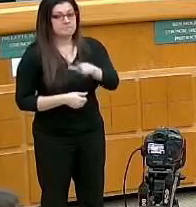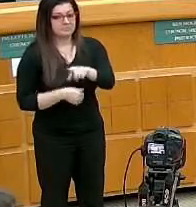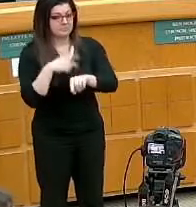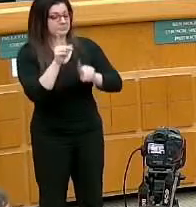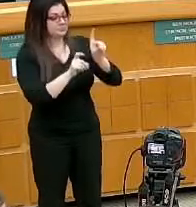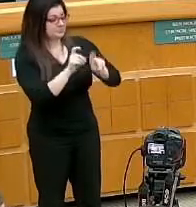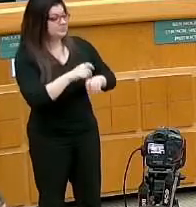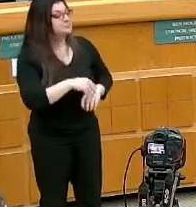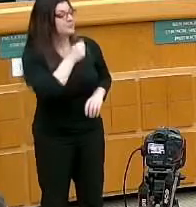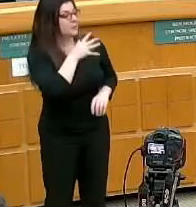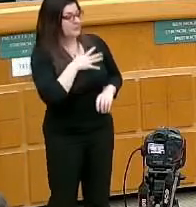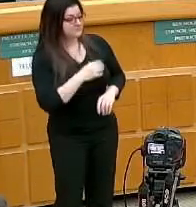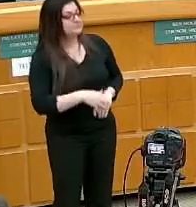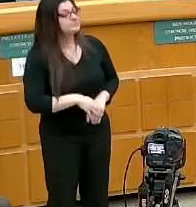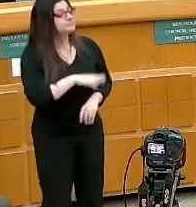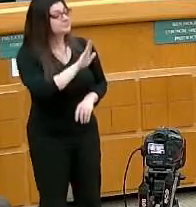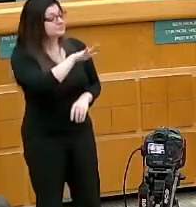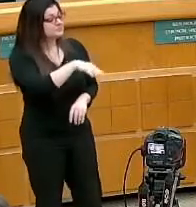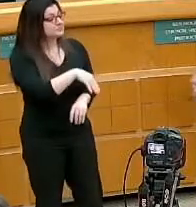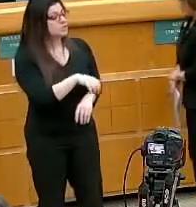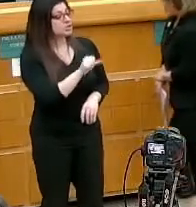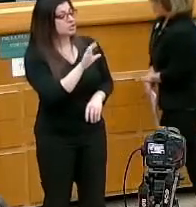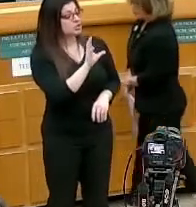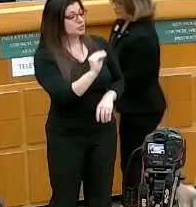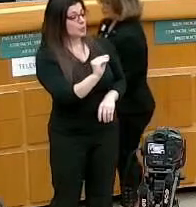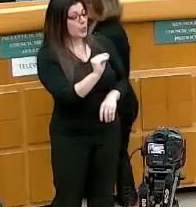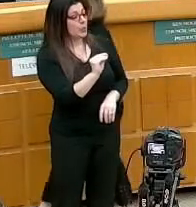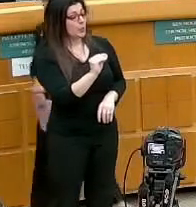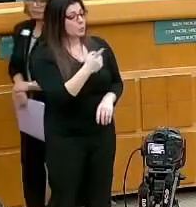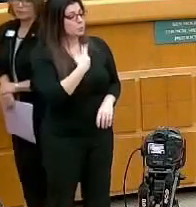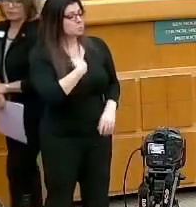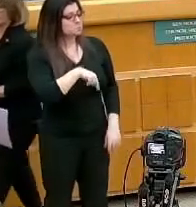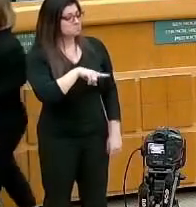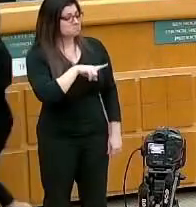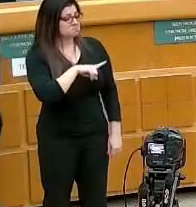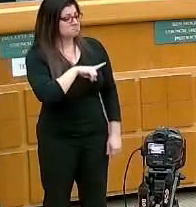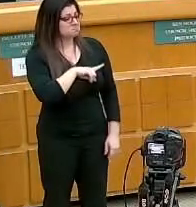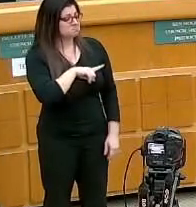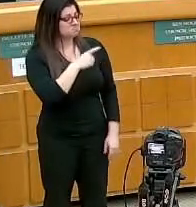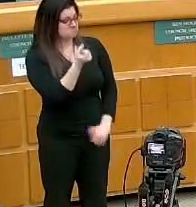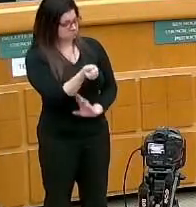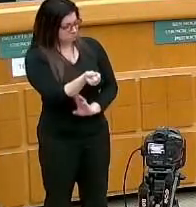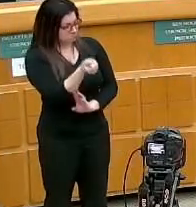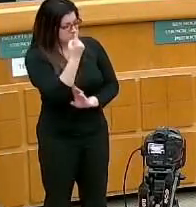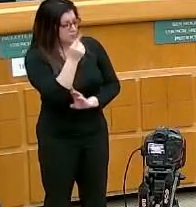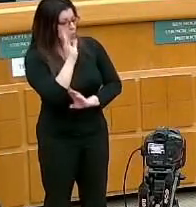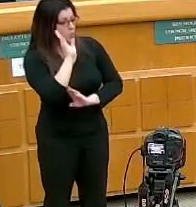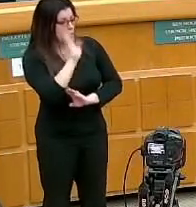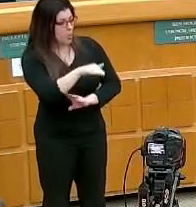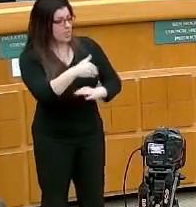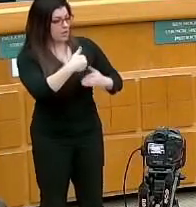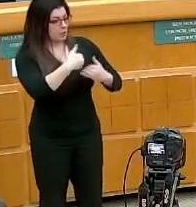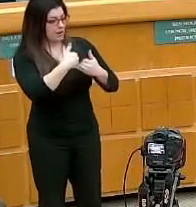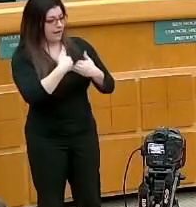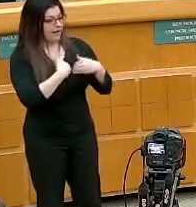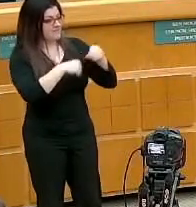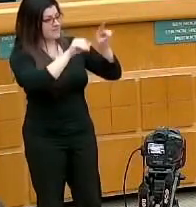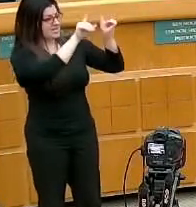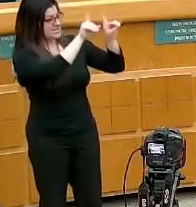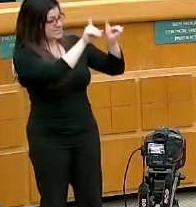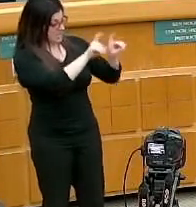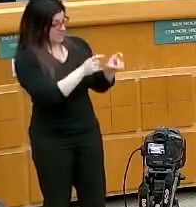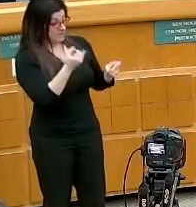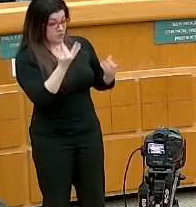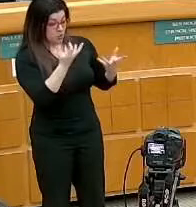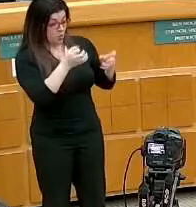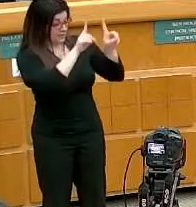Hi, so understandably, we understand that there is a guideline for testing, but the CDC